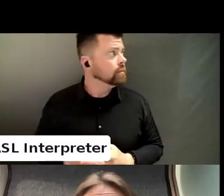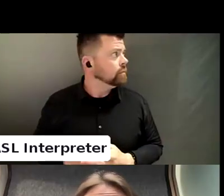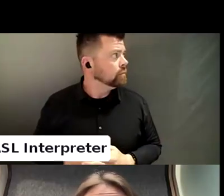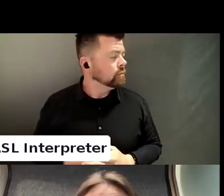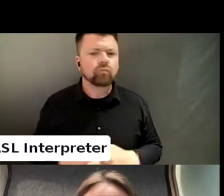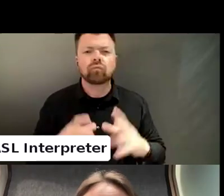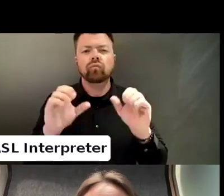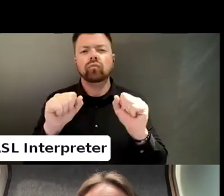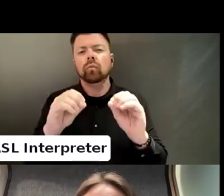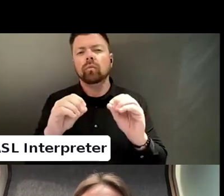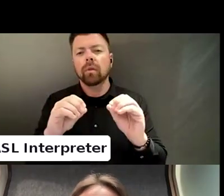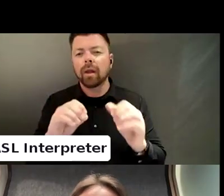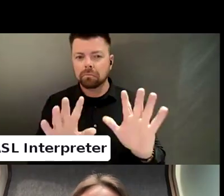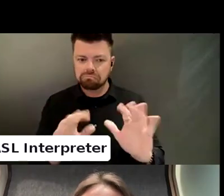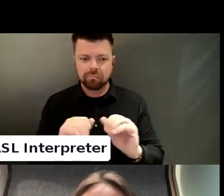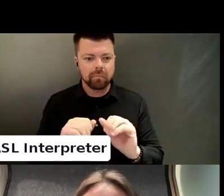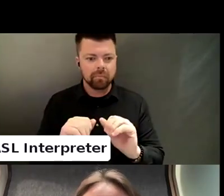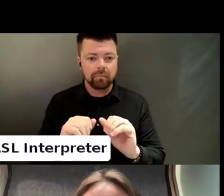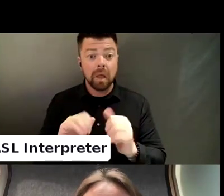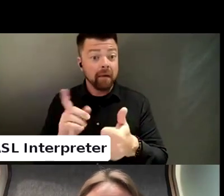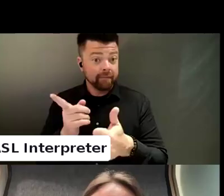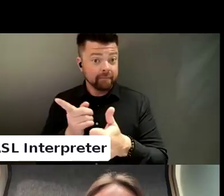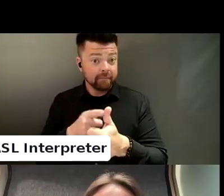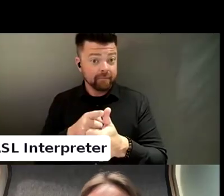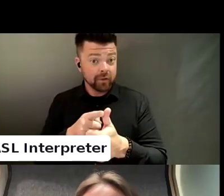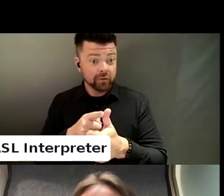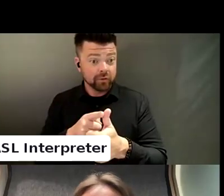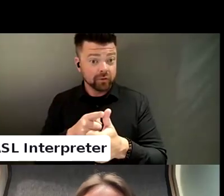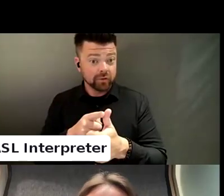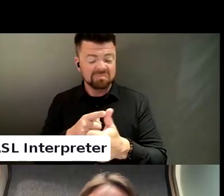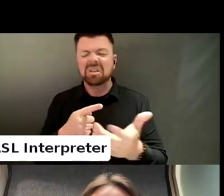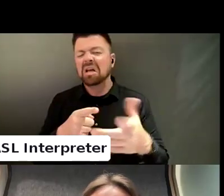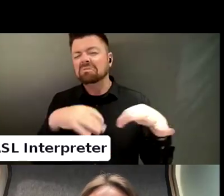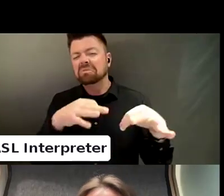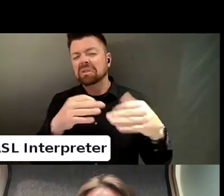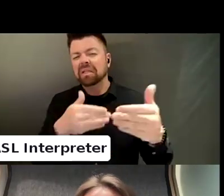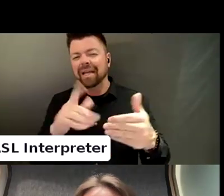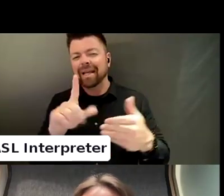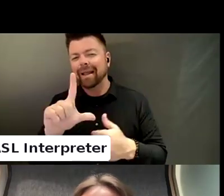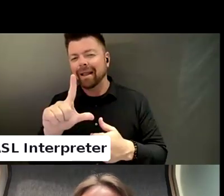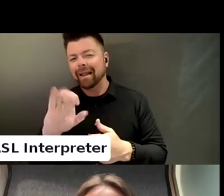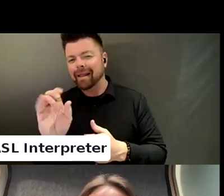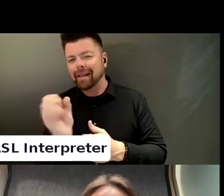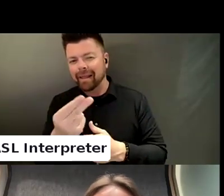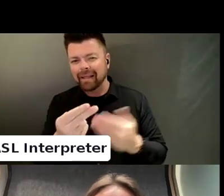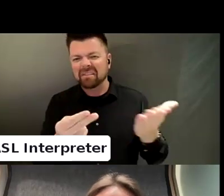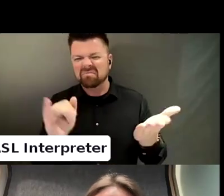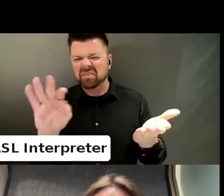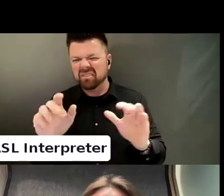So I'll give step number one, and Leigh and Jen, you can jump in with the next steps that you're going to say. So step one is